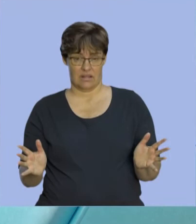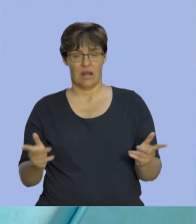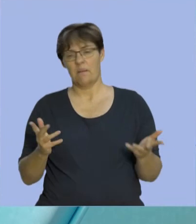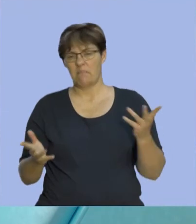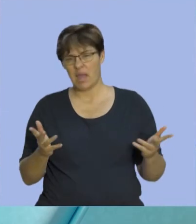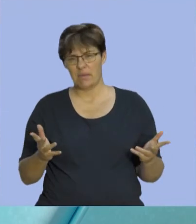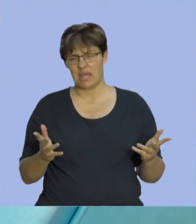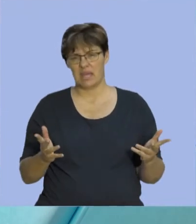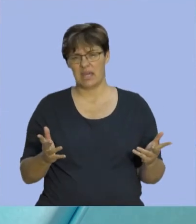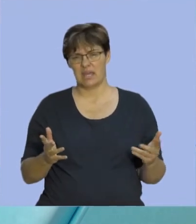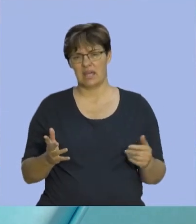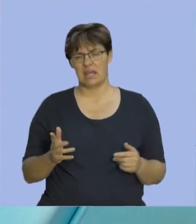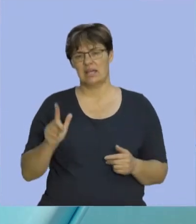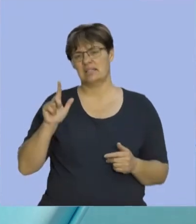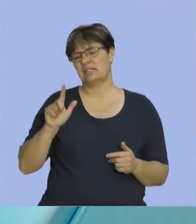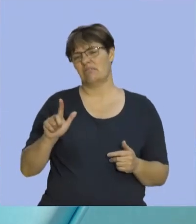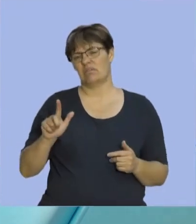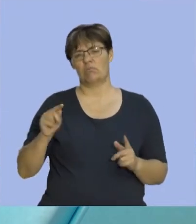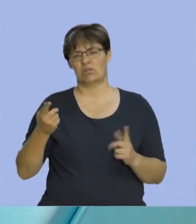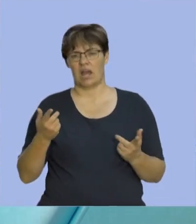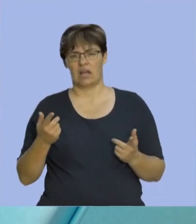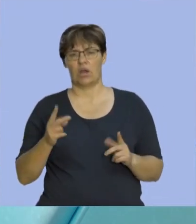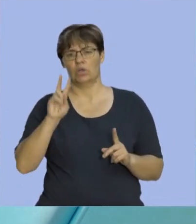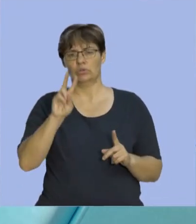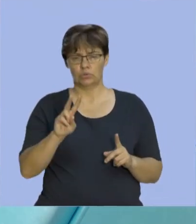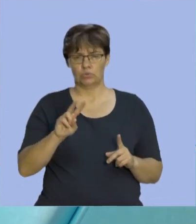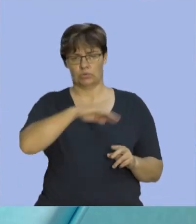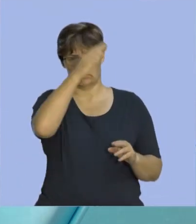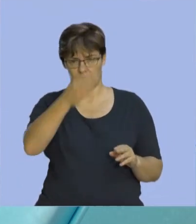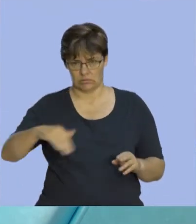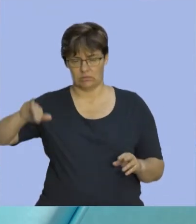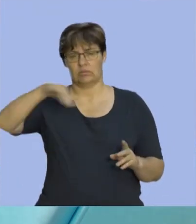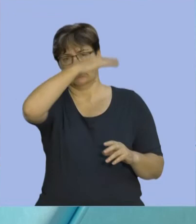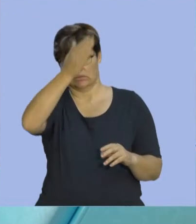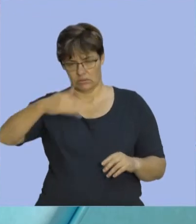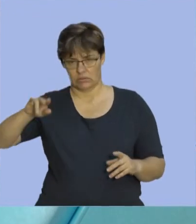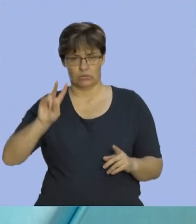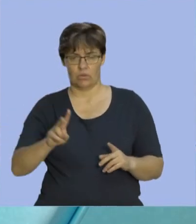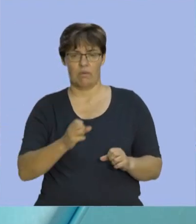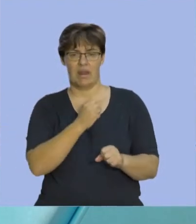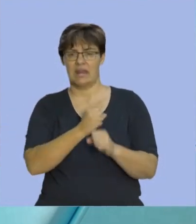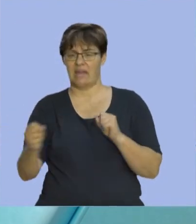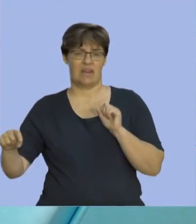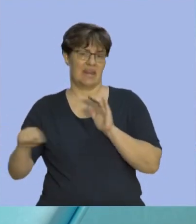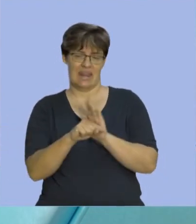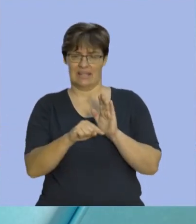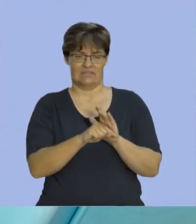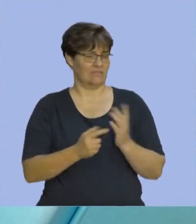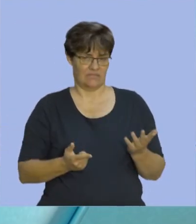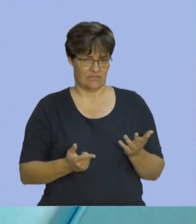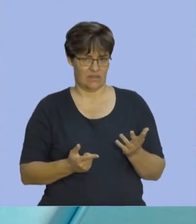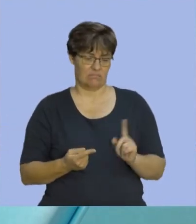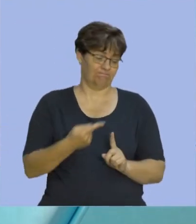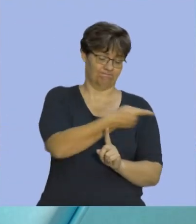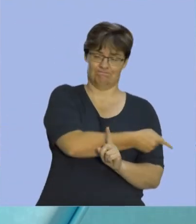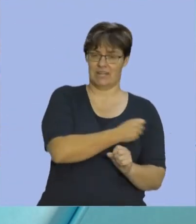to 720 degrees where it's 2 complete waves. But we will never go to the negative side. That's one thing you need